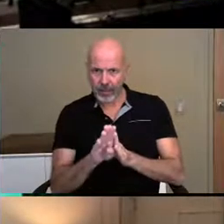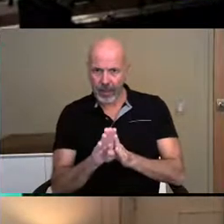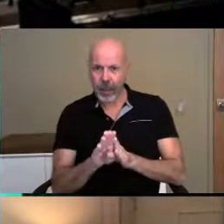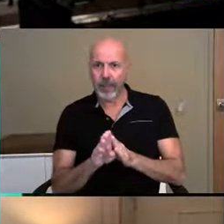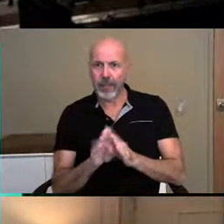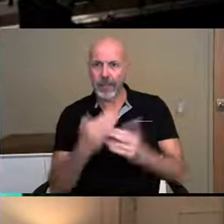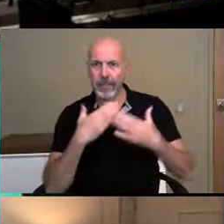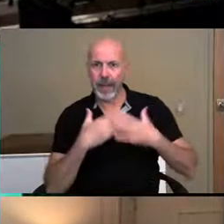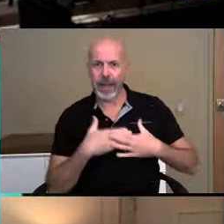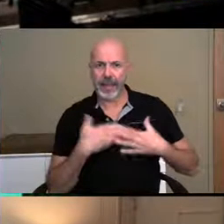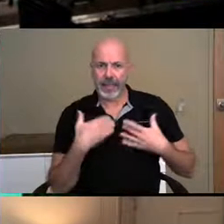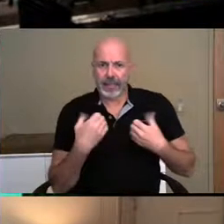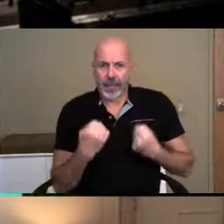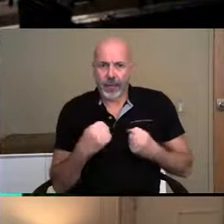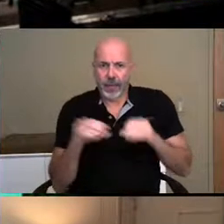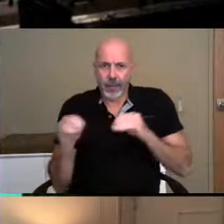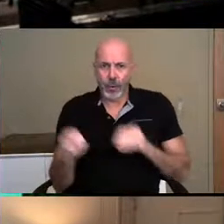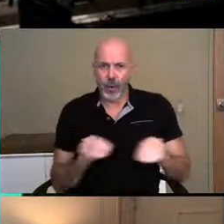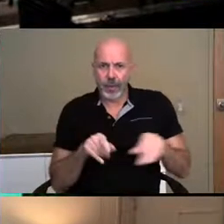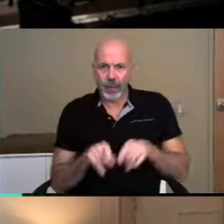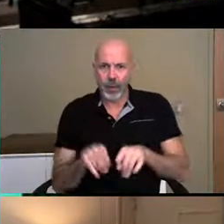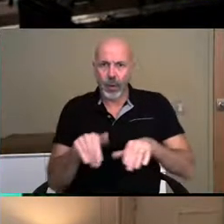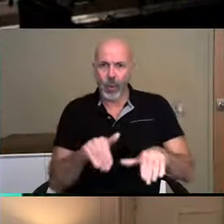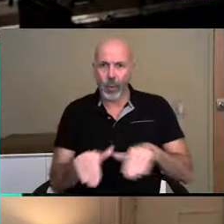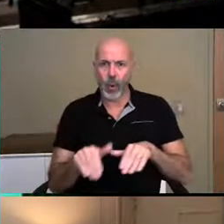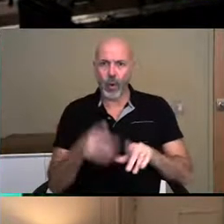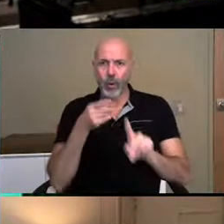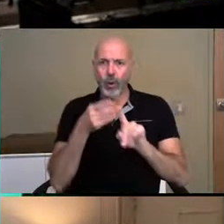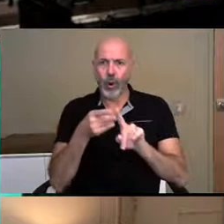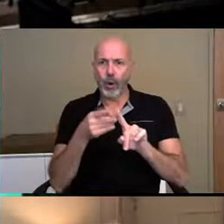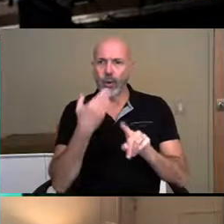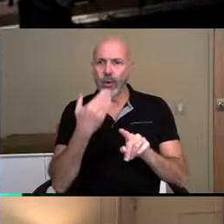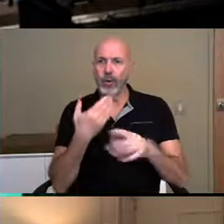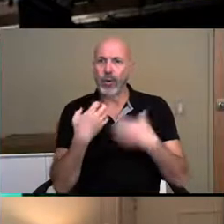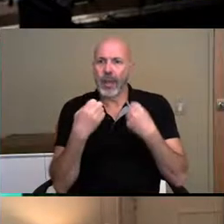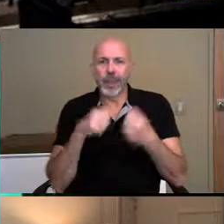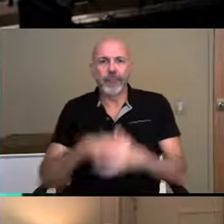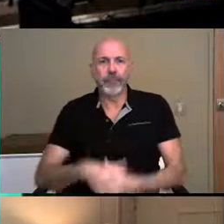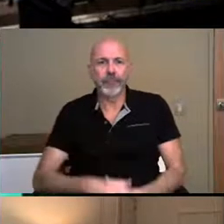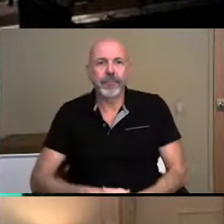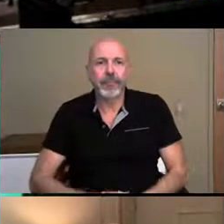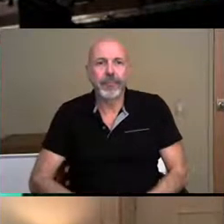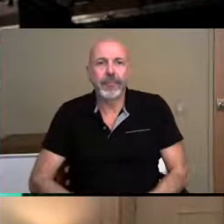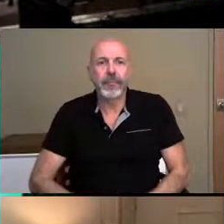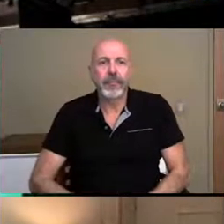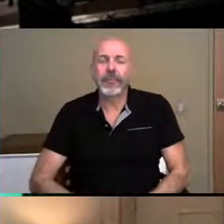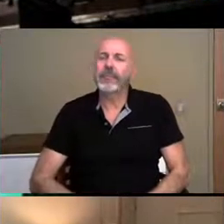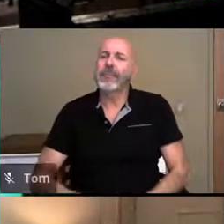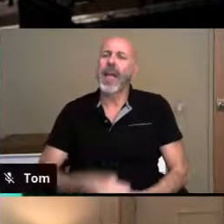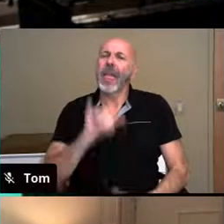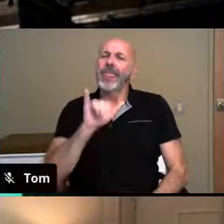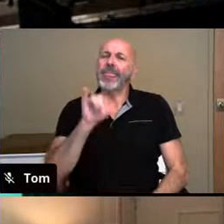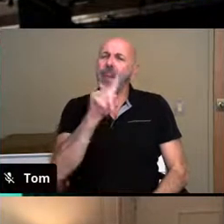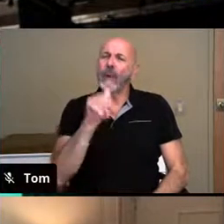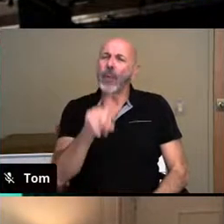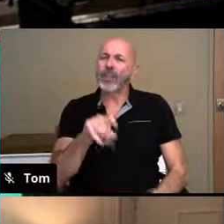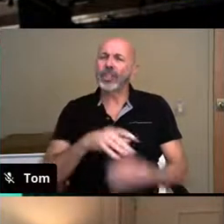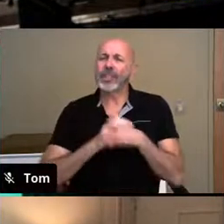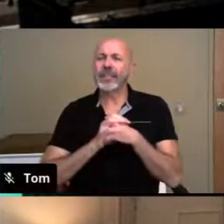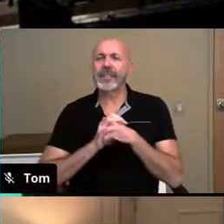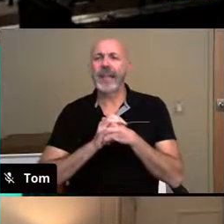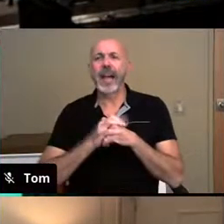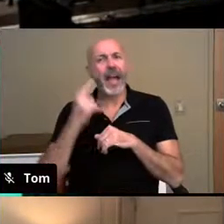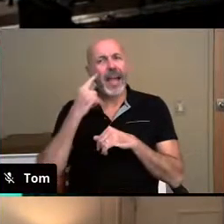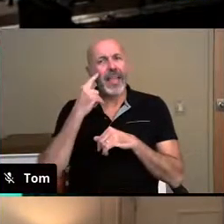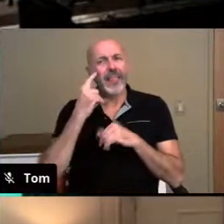and self and movement during walk or running, goal, health, muscle? Well, I take that question as I think